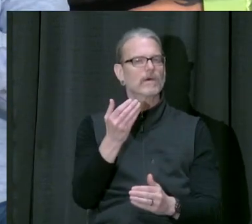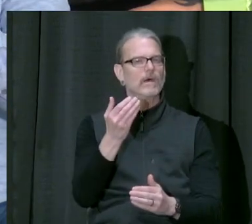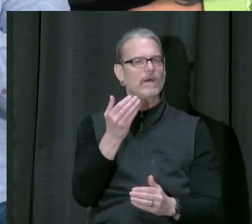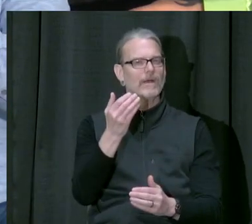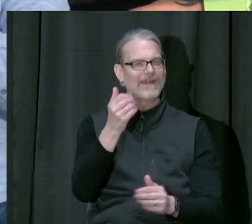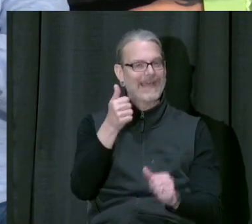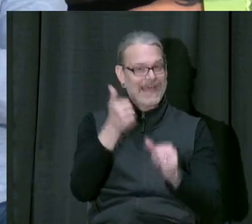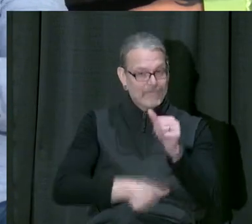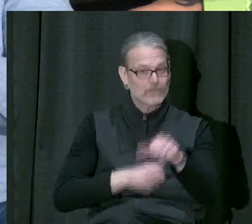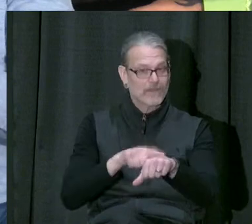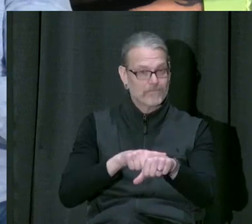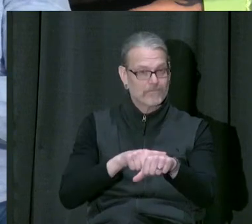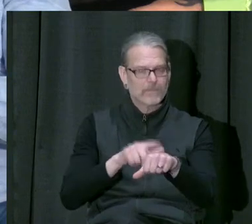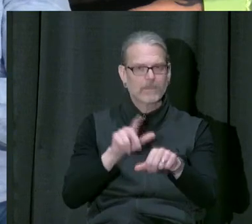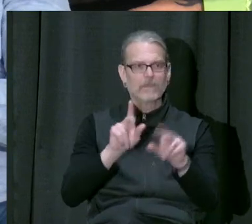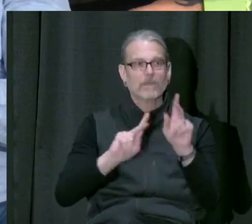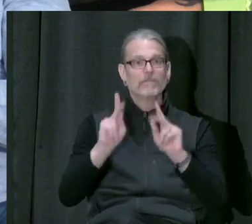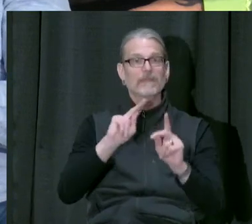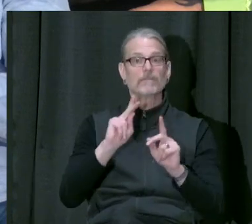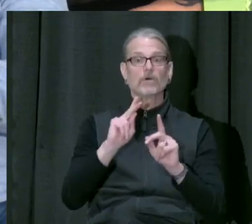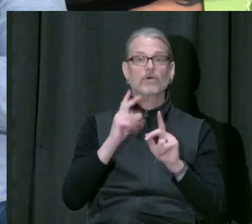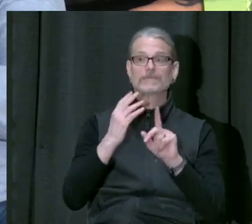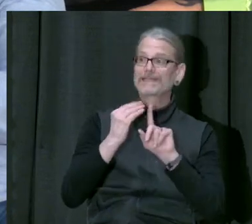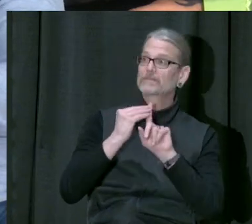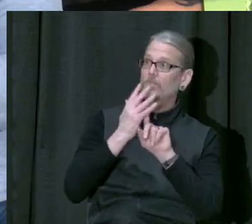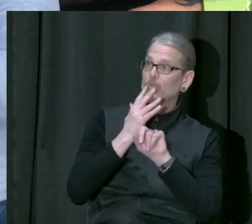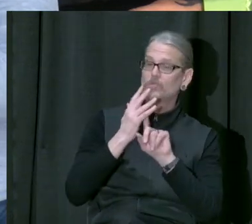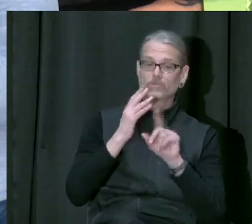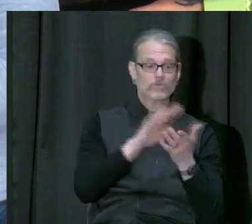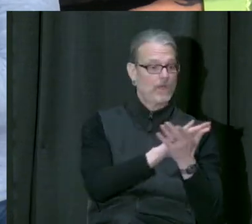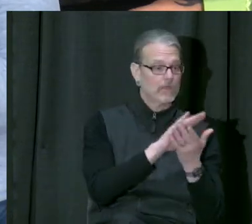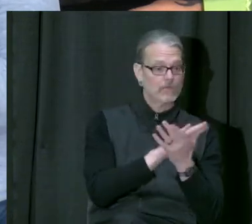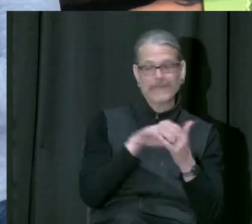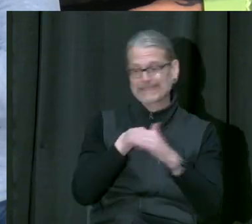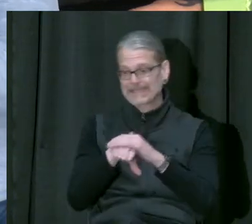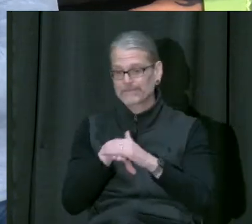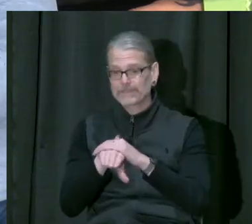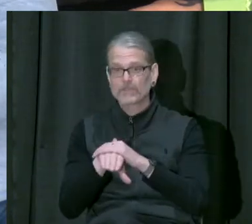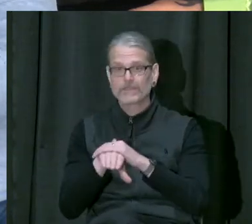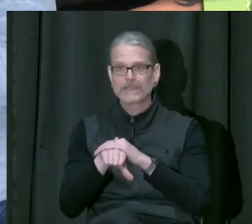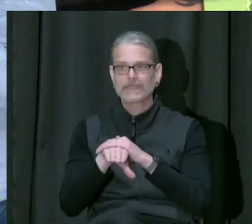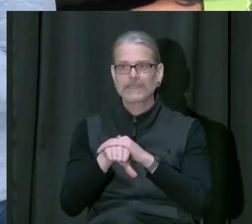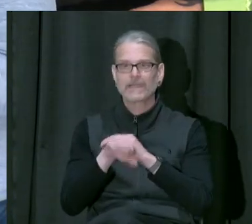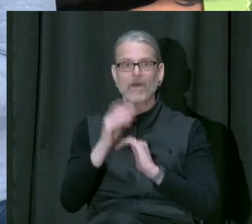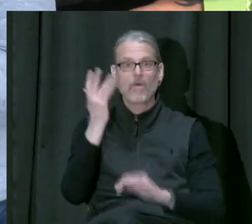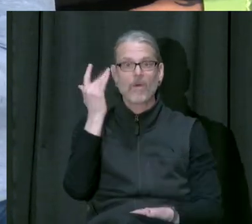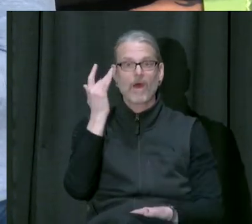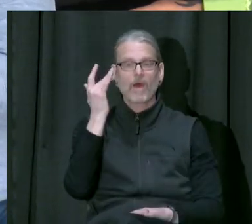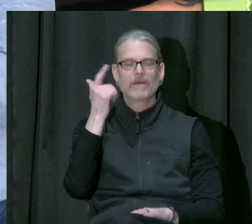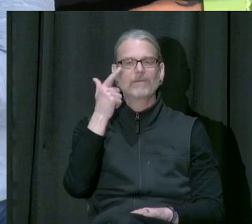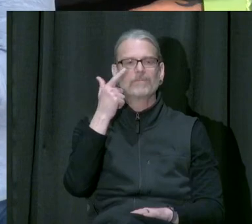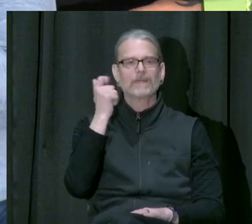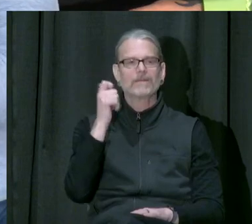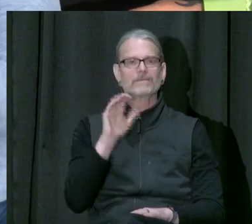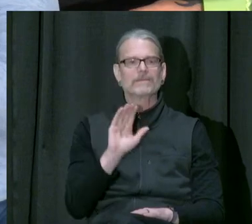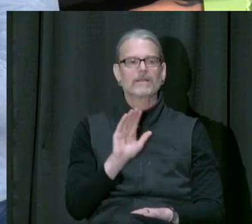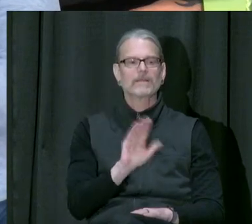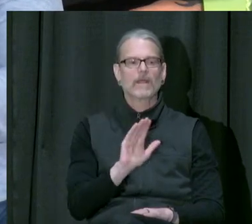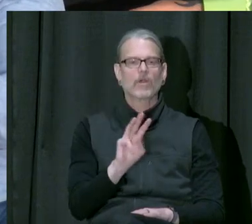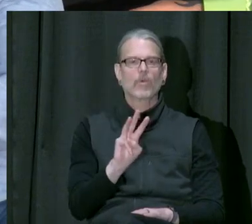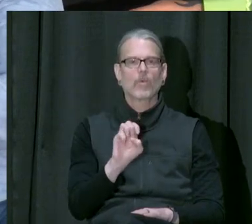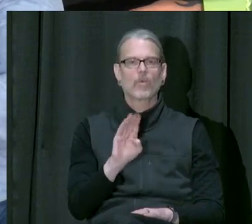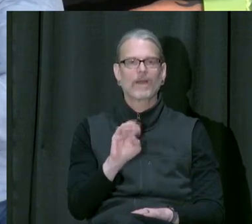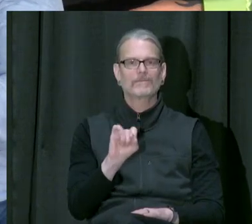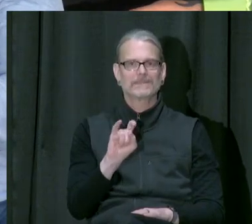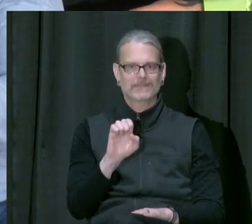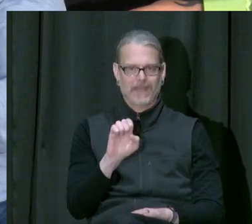people's exposure to document accessibility is usually a result of them having their website evaluated